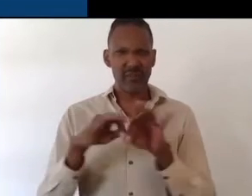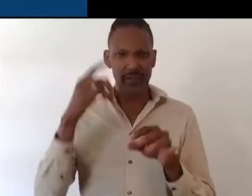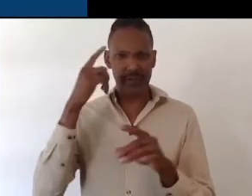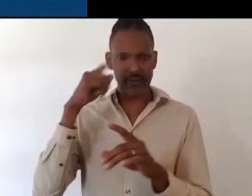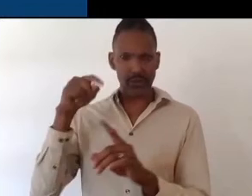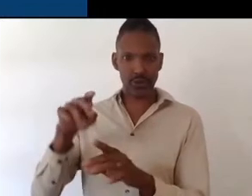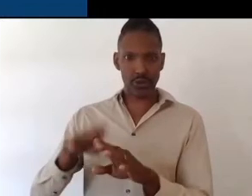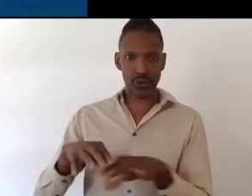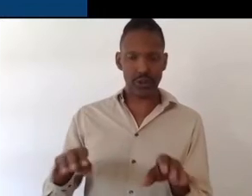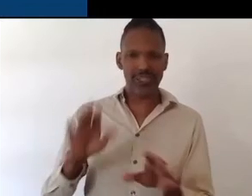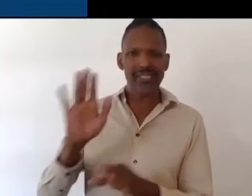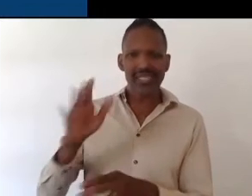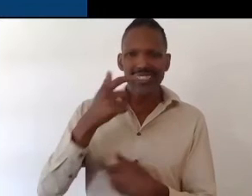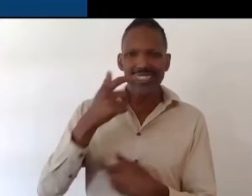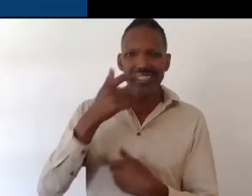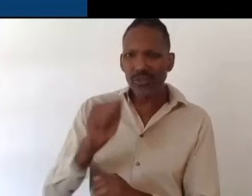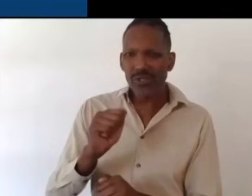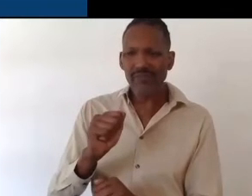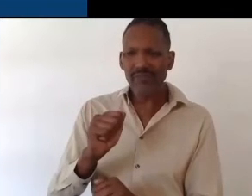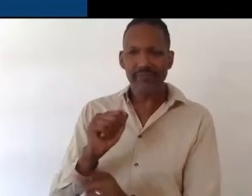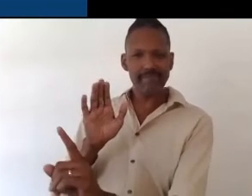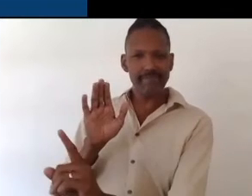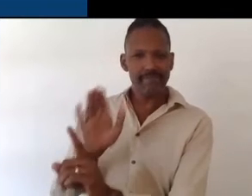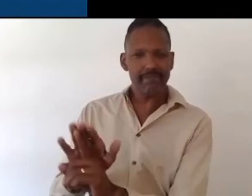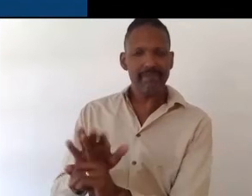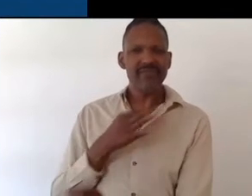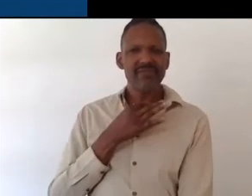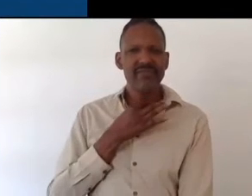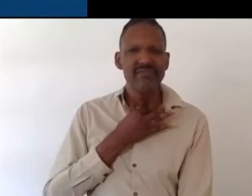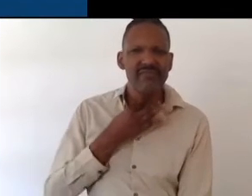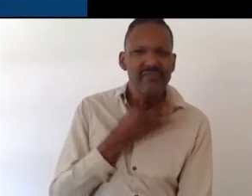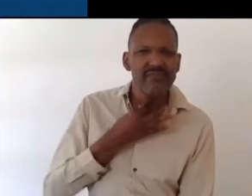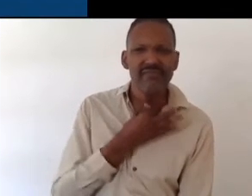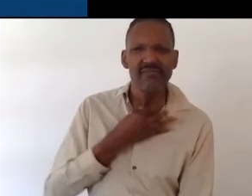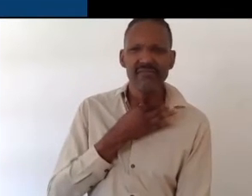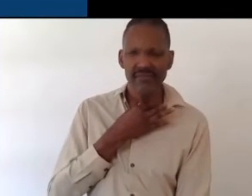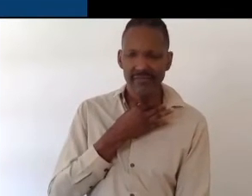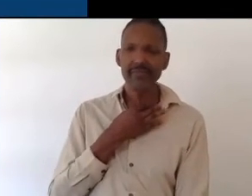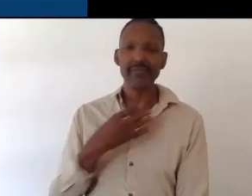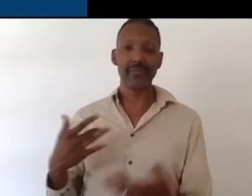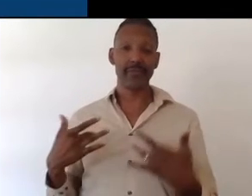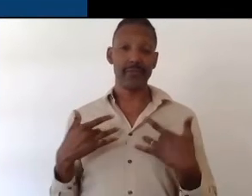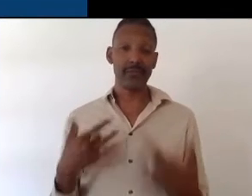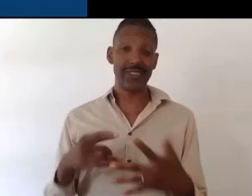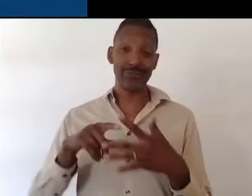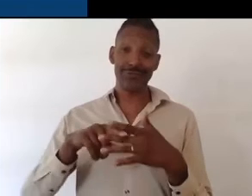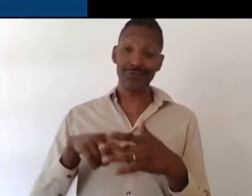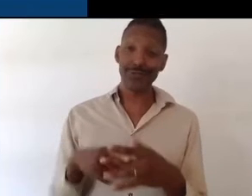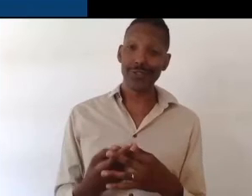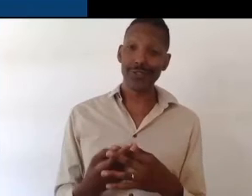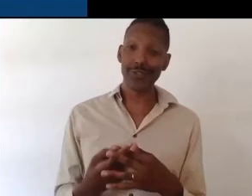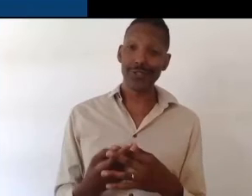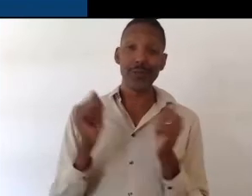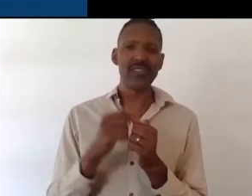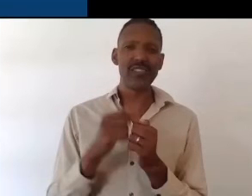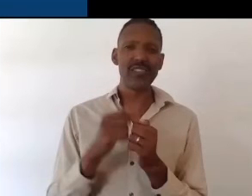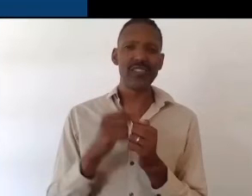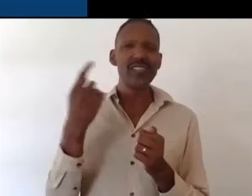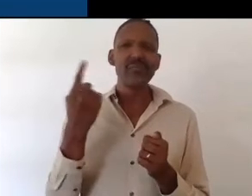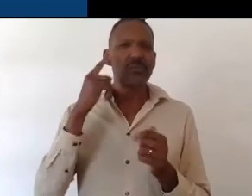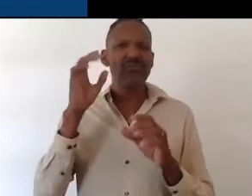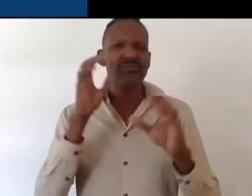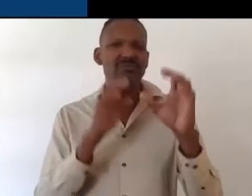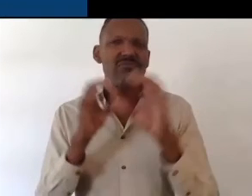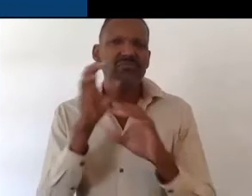Investigations either start with a question to answer, a problem to solve, or a phenomenon to explore.